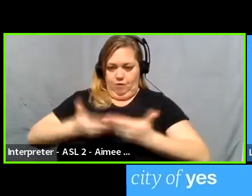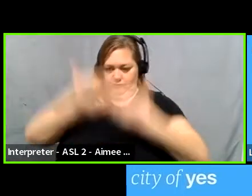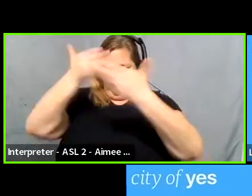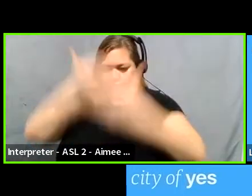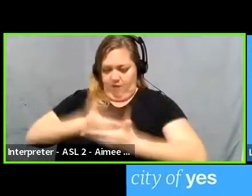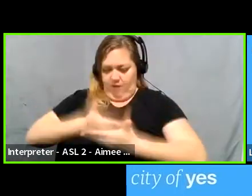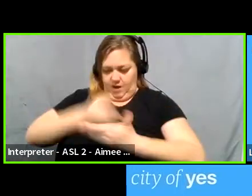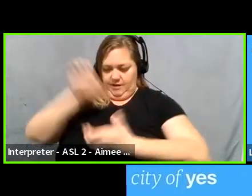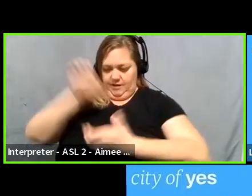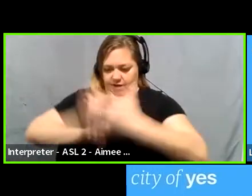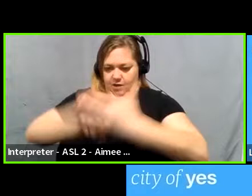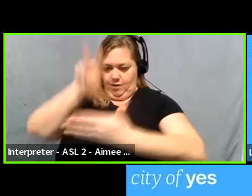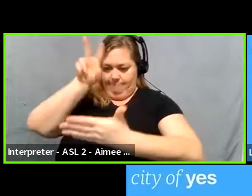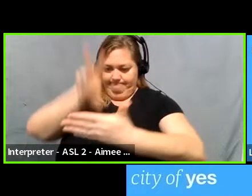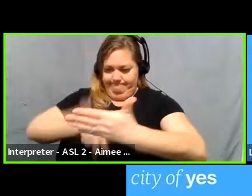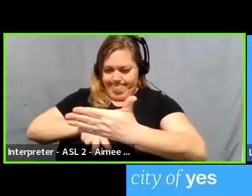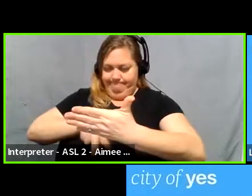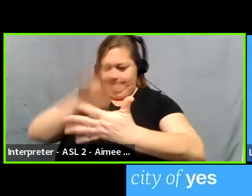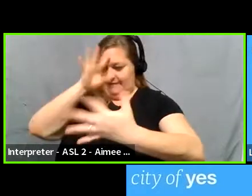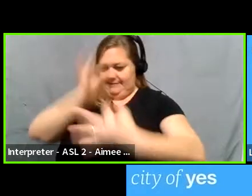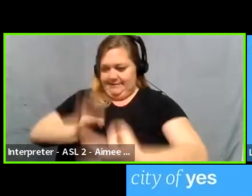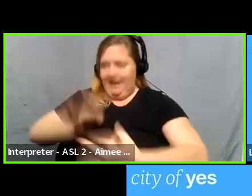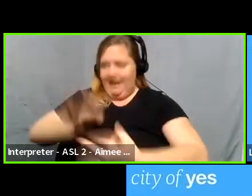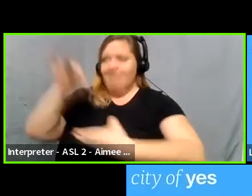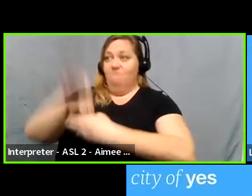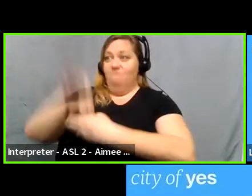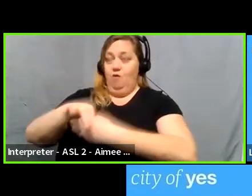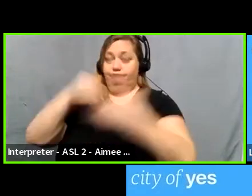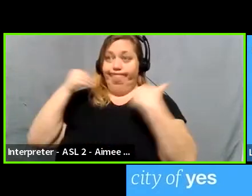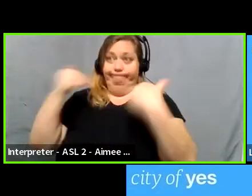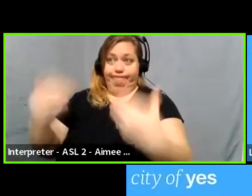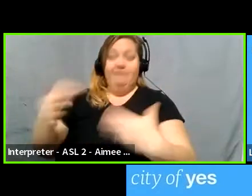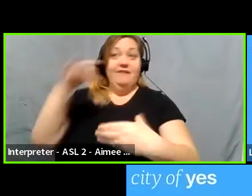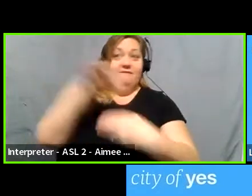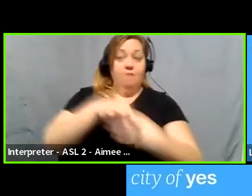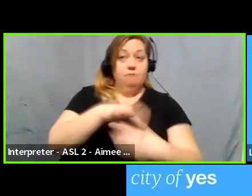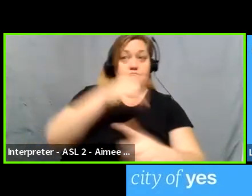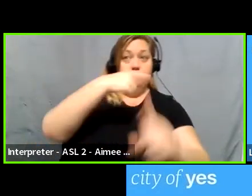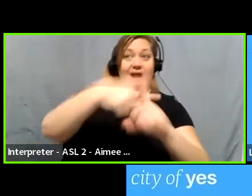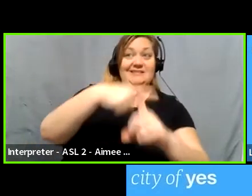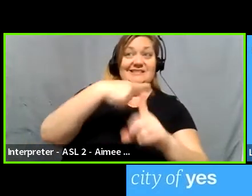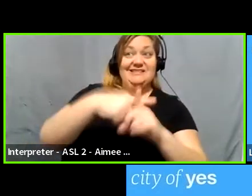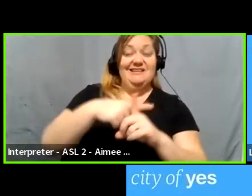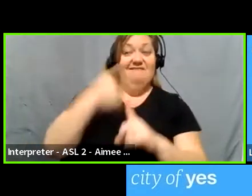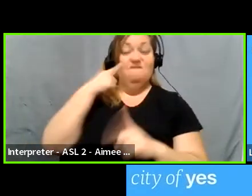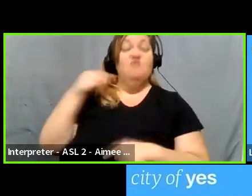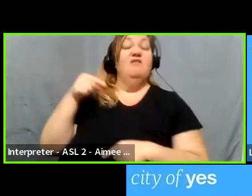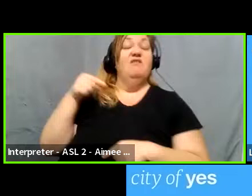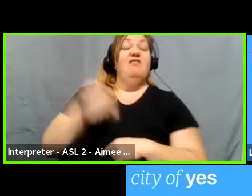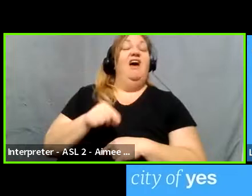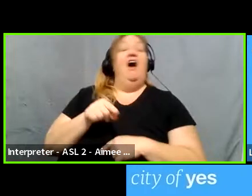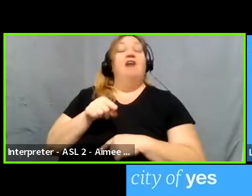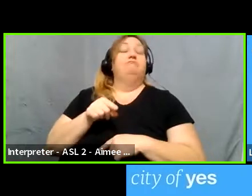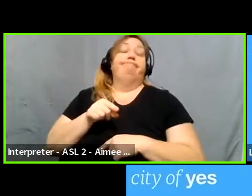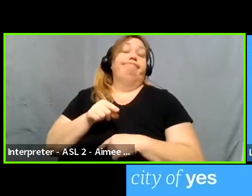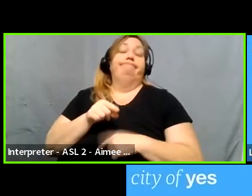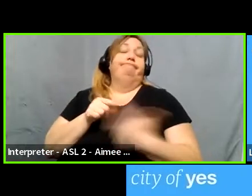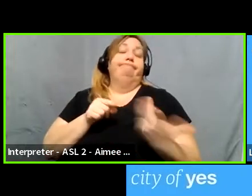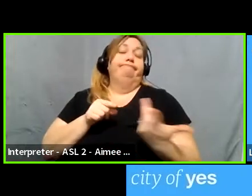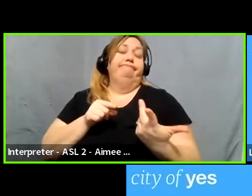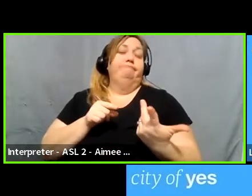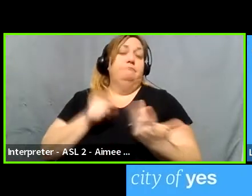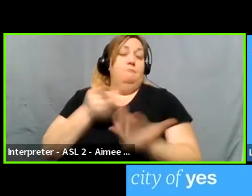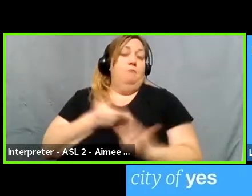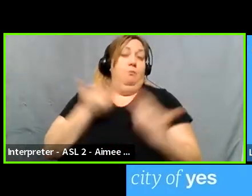them, um, and decide to make a vote. If they vote positively for that, um, uh, for the